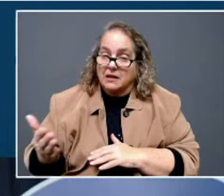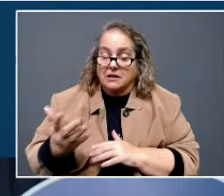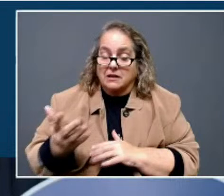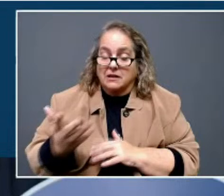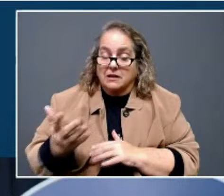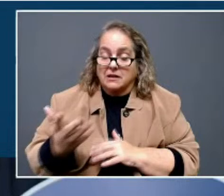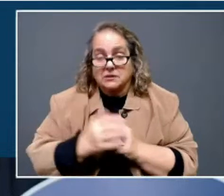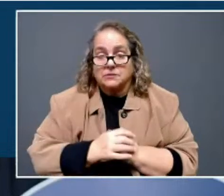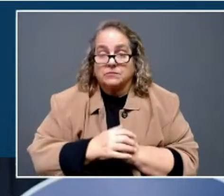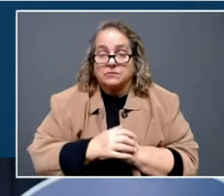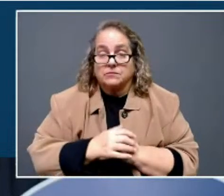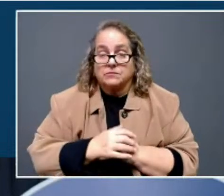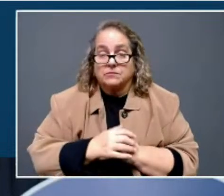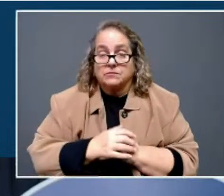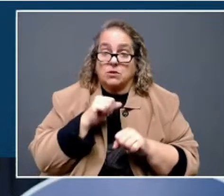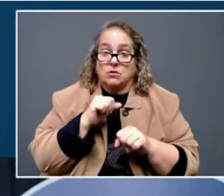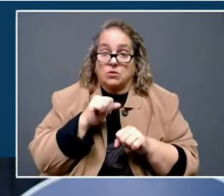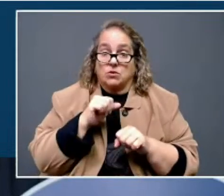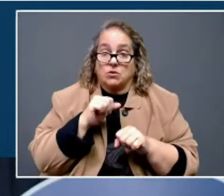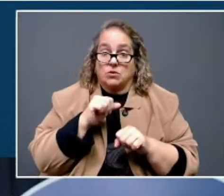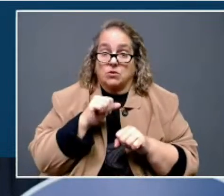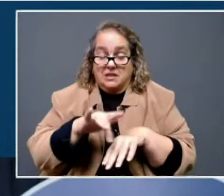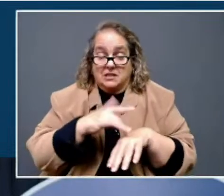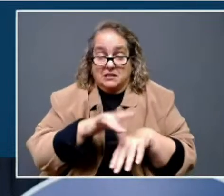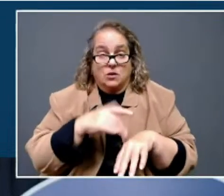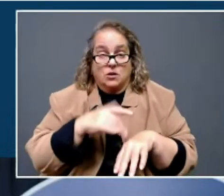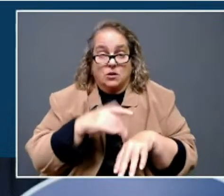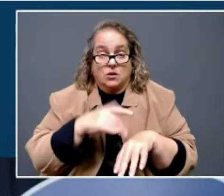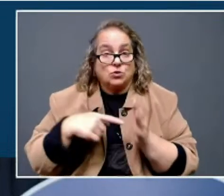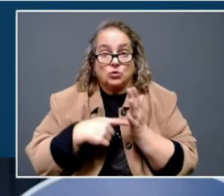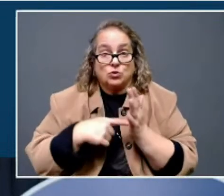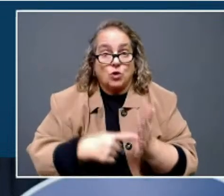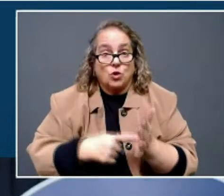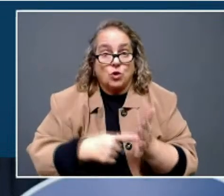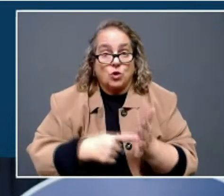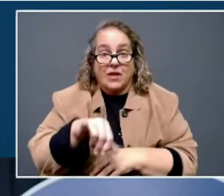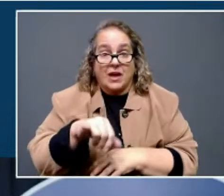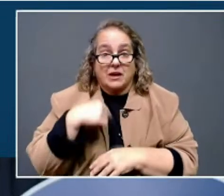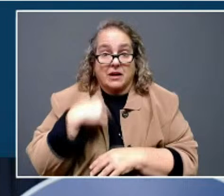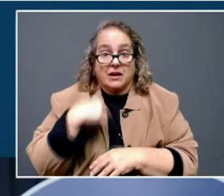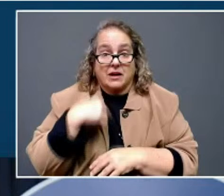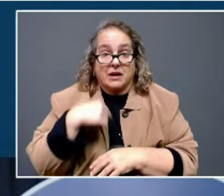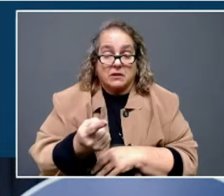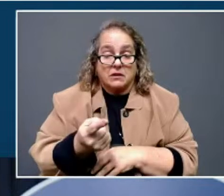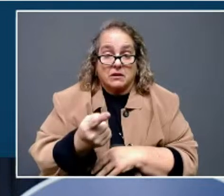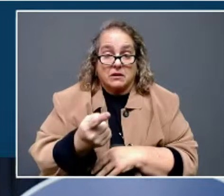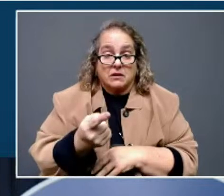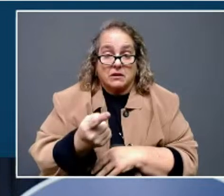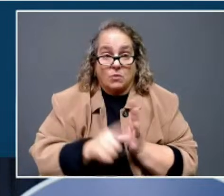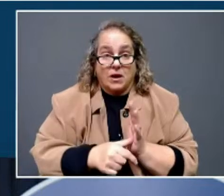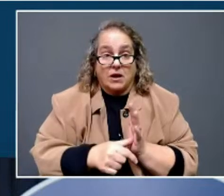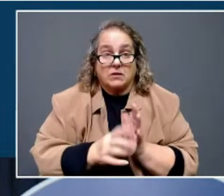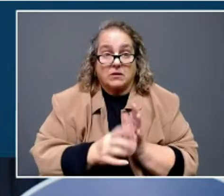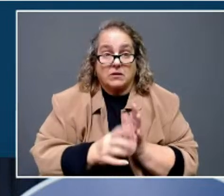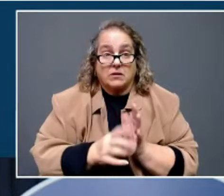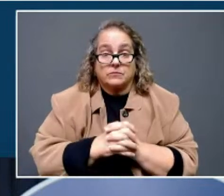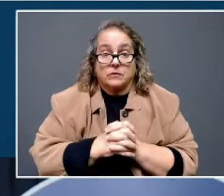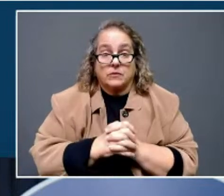Hospital capacity. We haven't shown you this graph in a while. That's the one of the